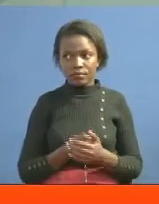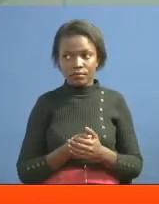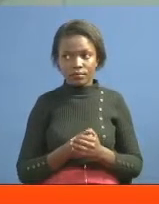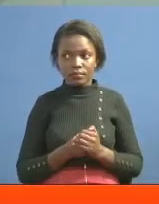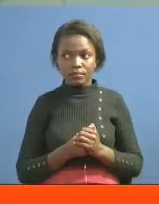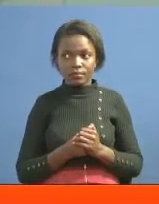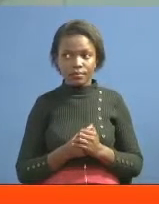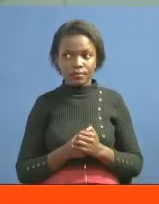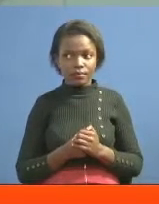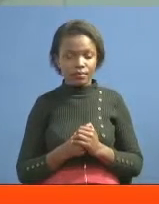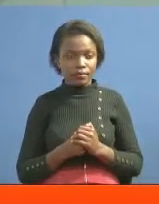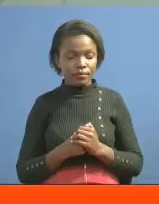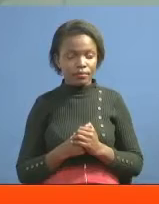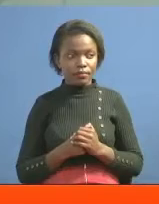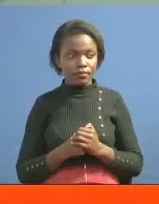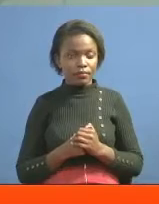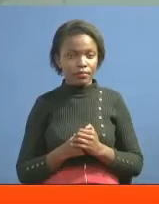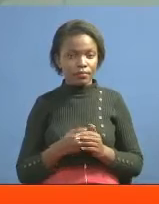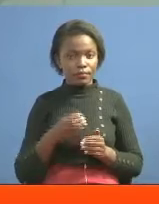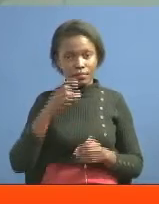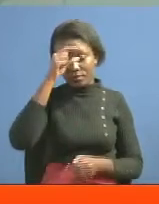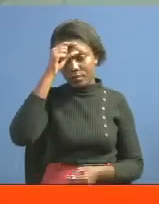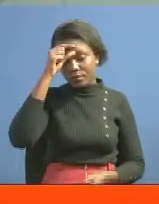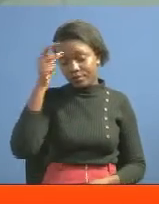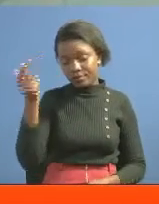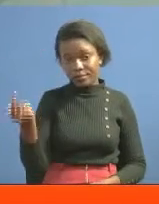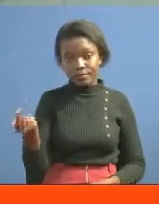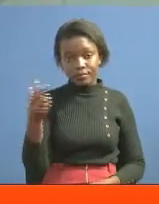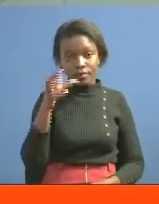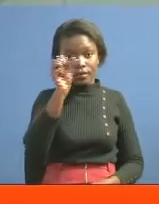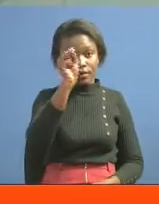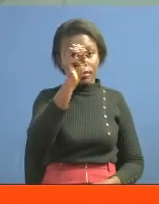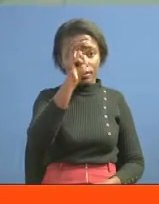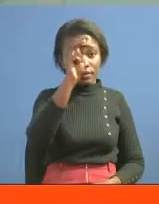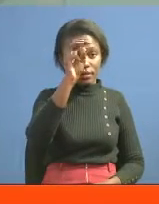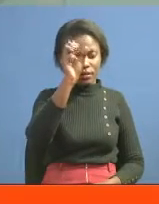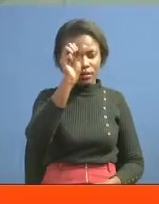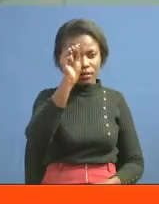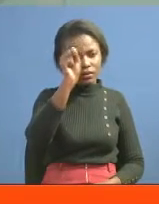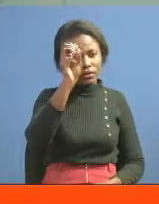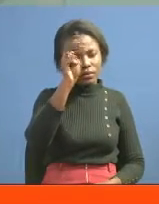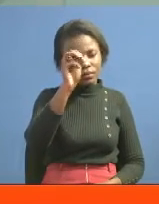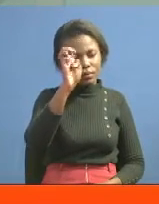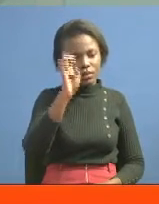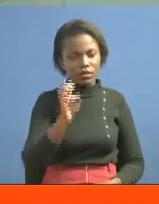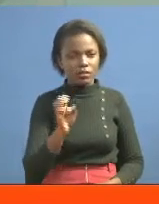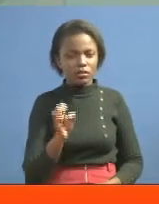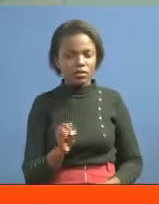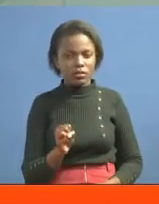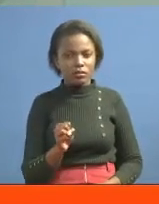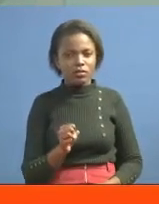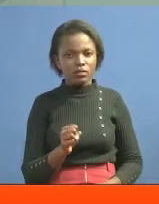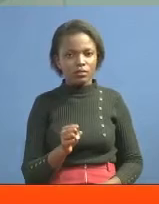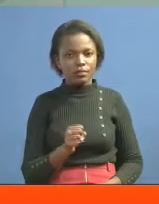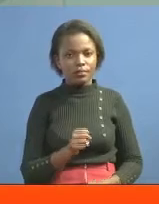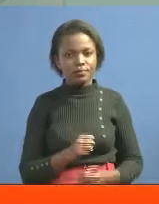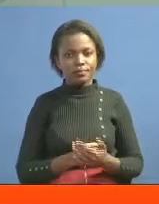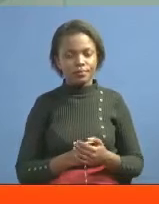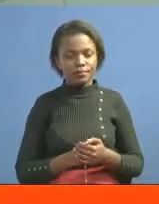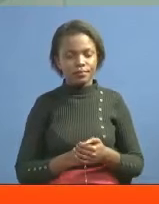government, I've seen them introduce an SME toolkit to help SMEs, So this is like a one-stop shop to help